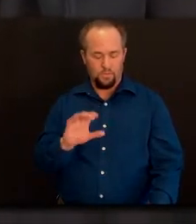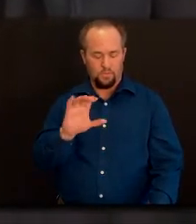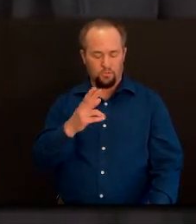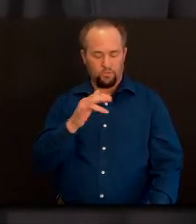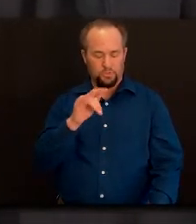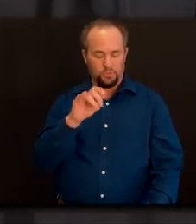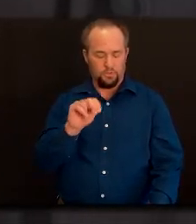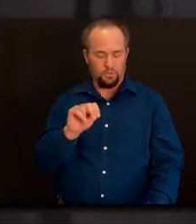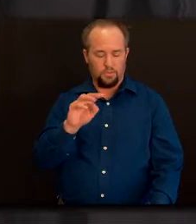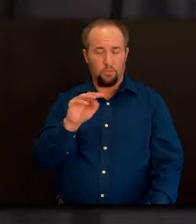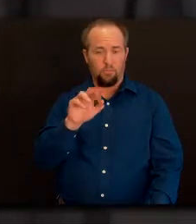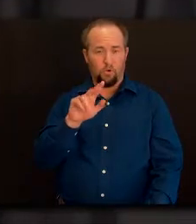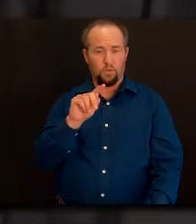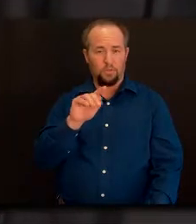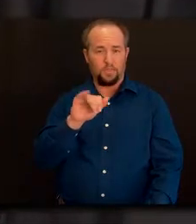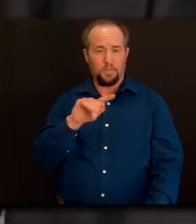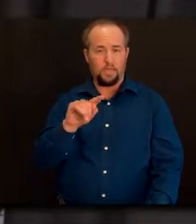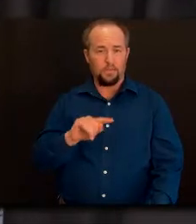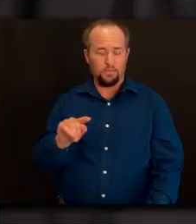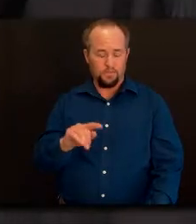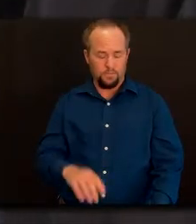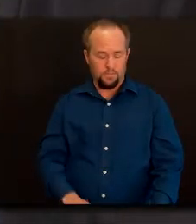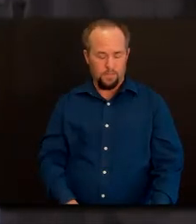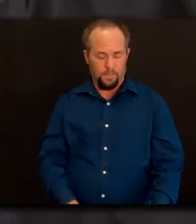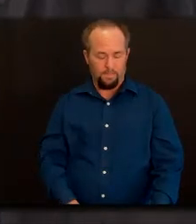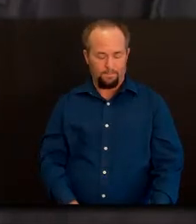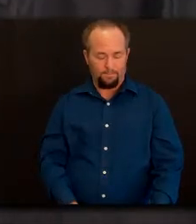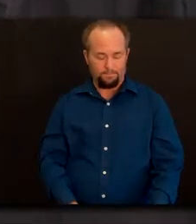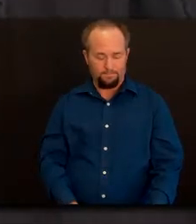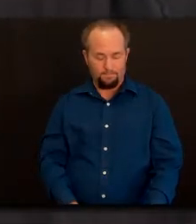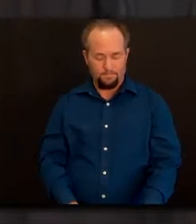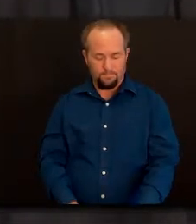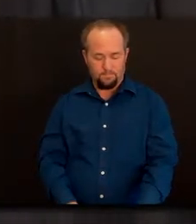Christian Anthony Martinez.